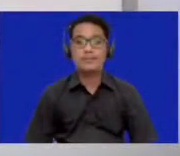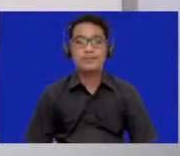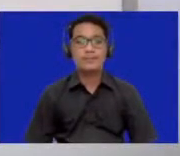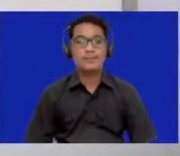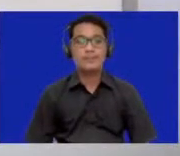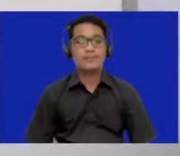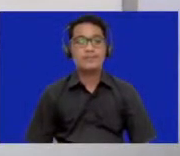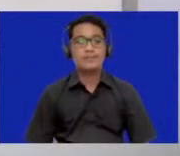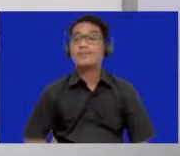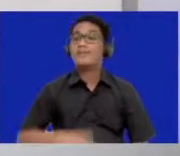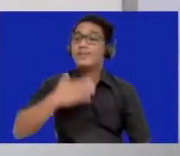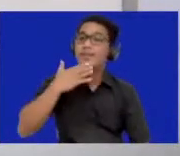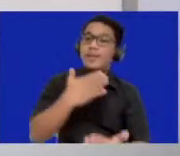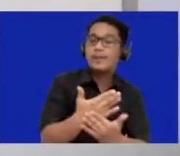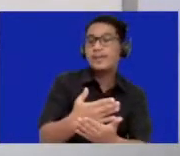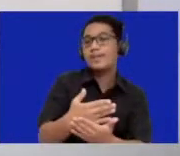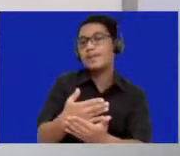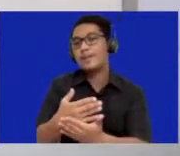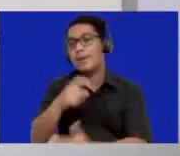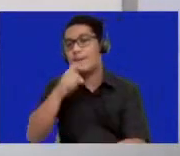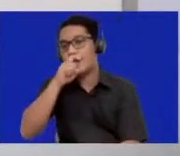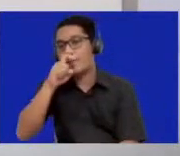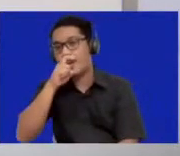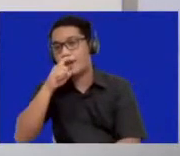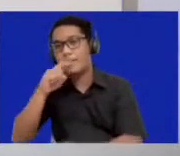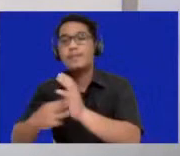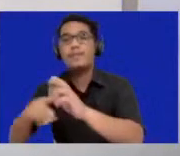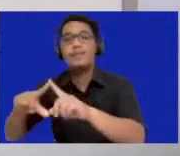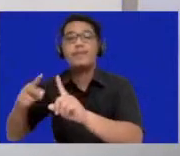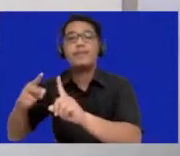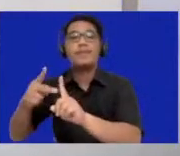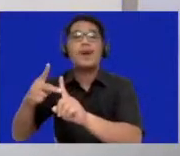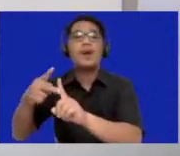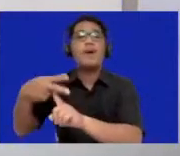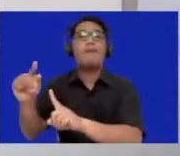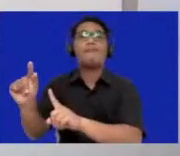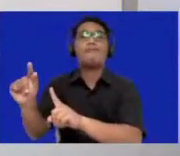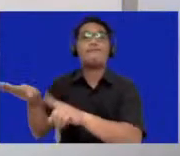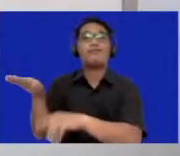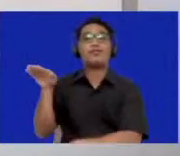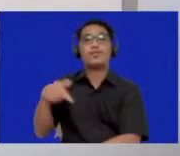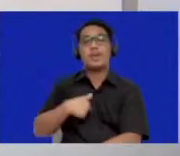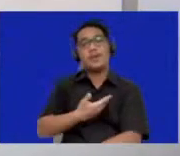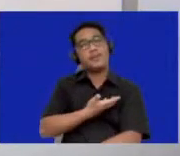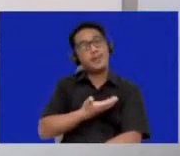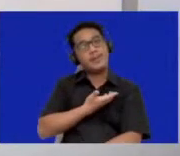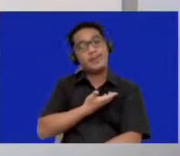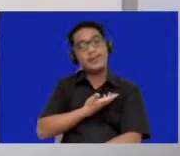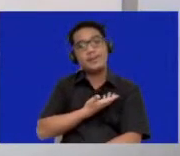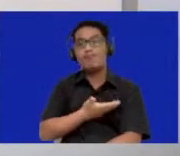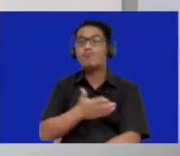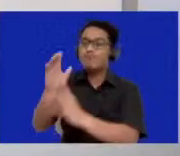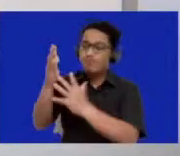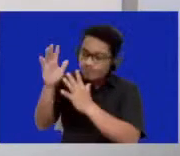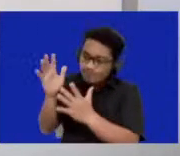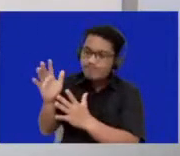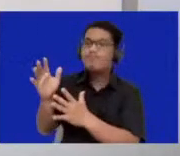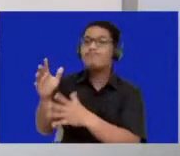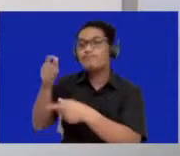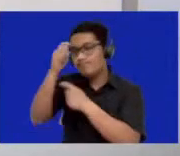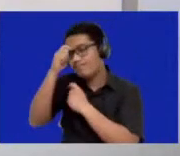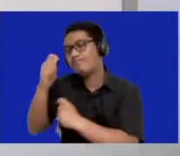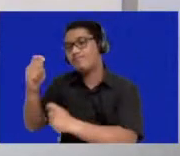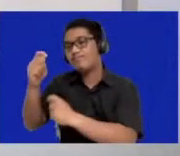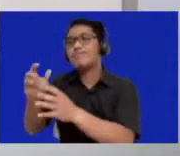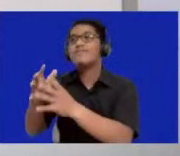Thank you, Mr. Mahfuz Alam. I'd like to express our appreciation of your most insightful presentation. And once again,